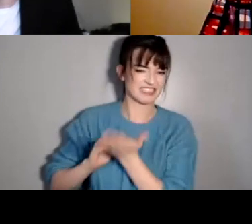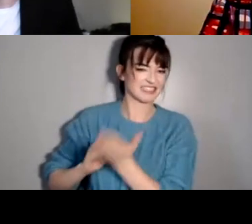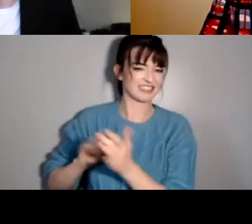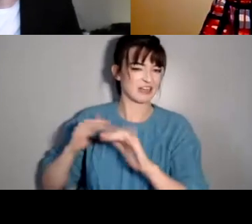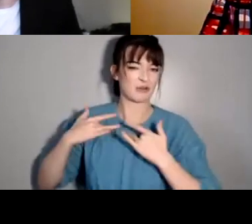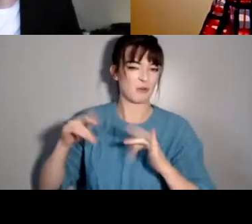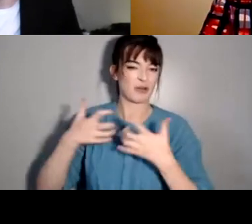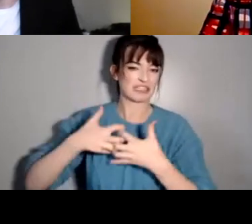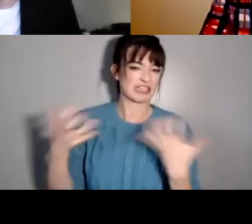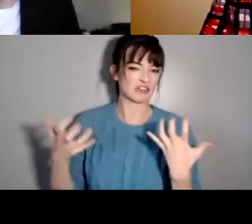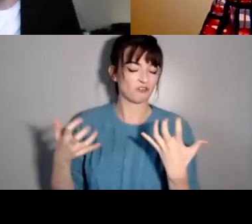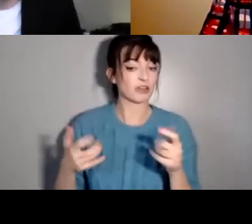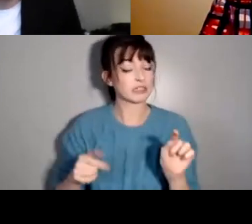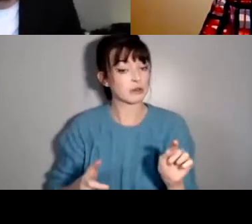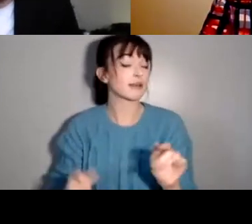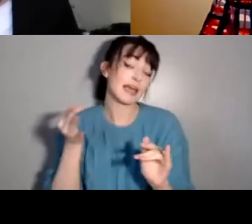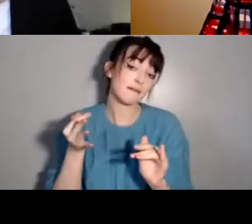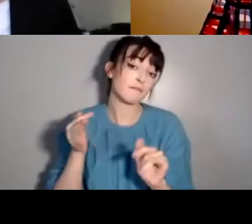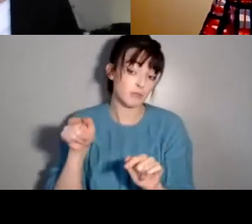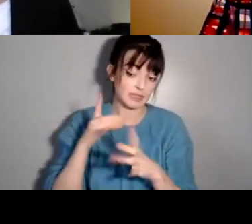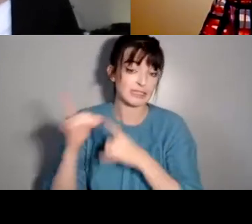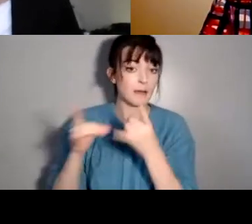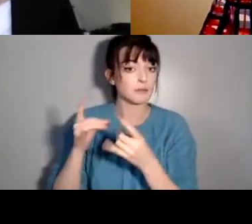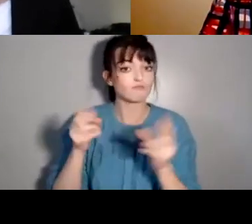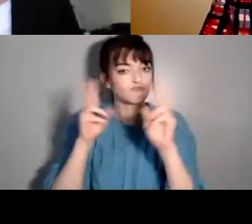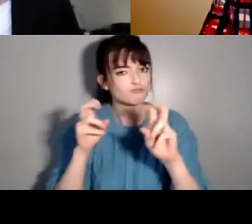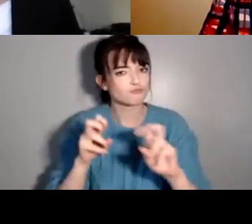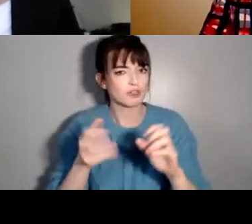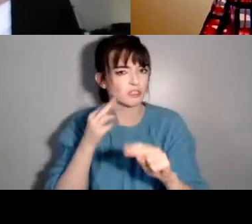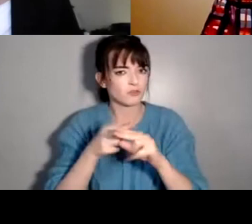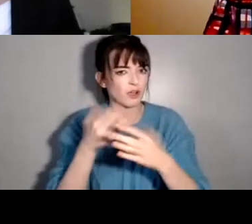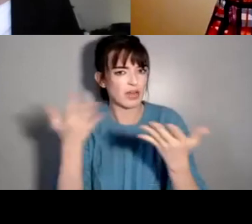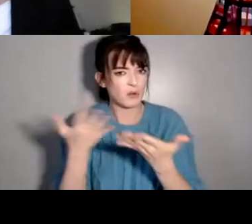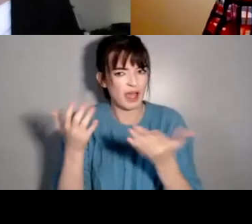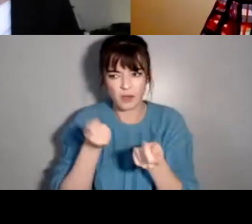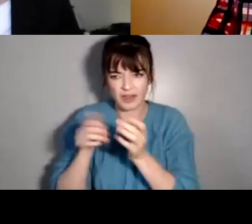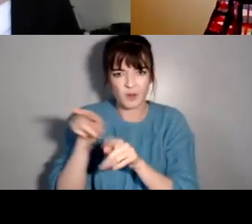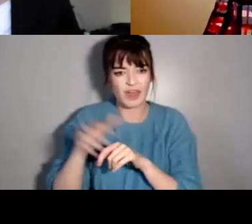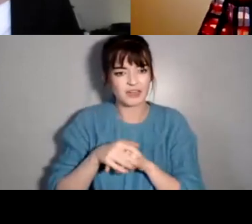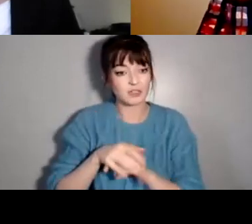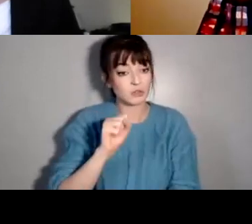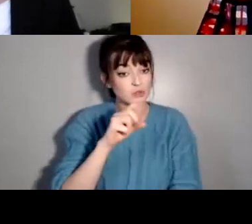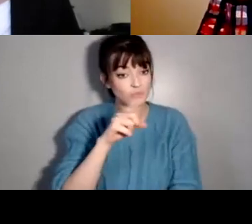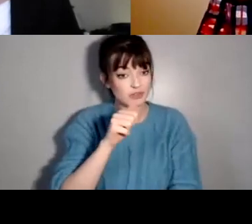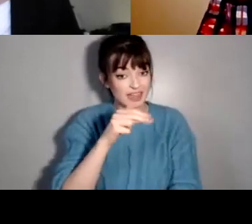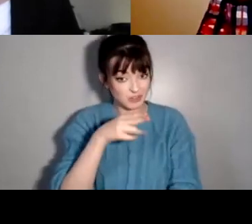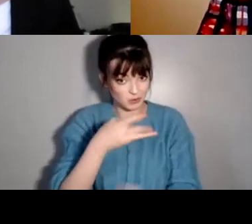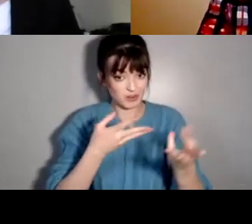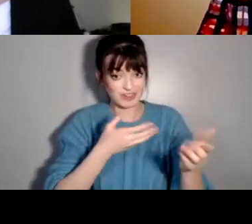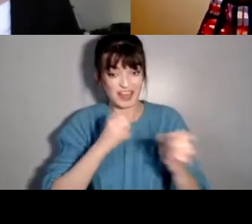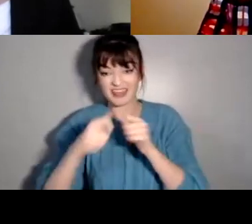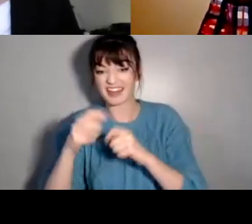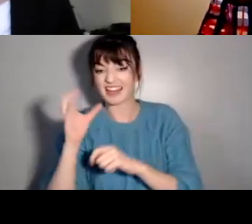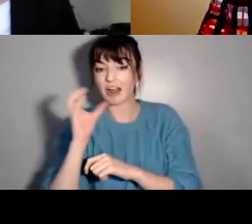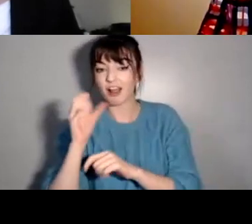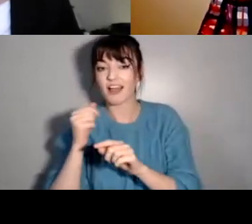And if so, did the research identify any strategies for addressing this? So maybe Suzanne, if you want to take that to start, and then Caroline can probably come in